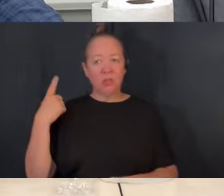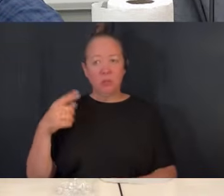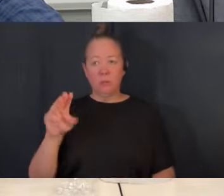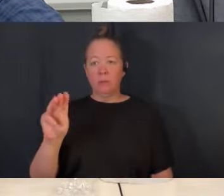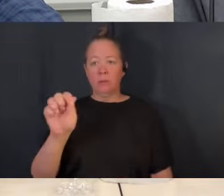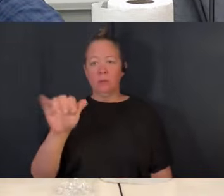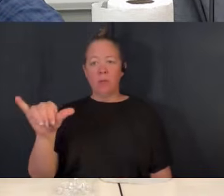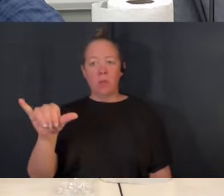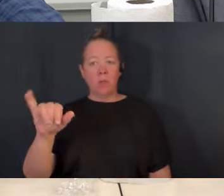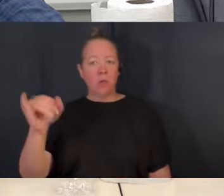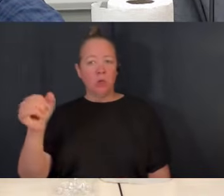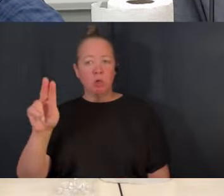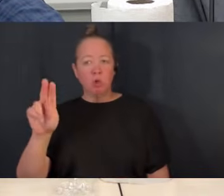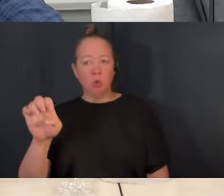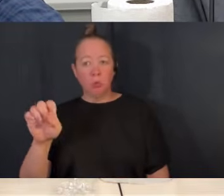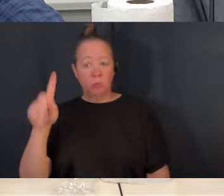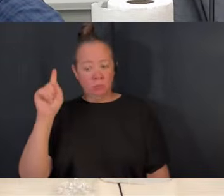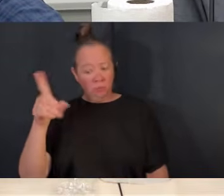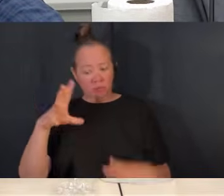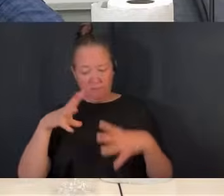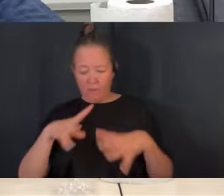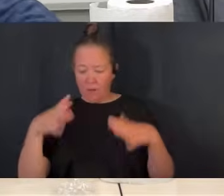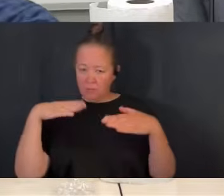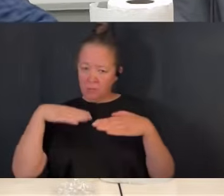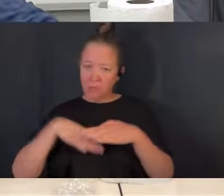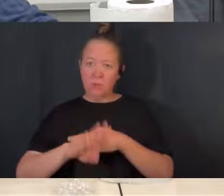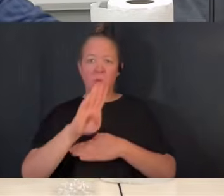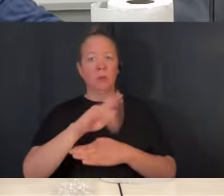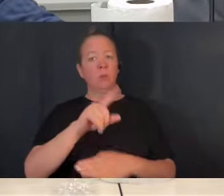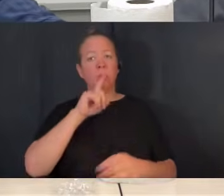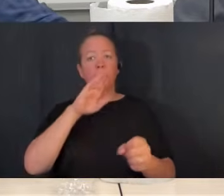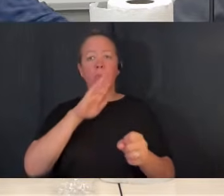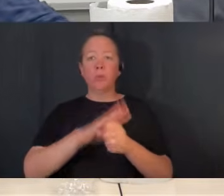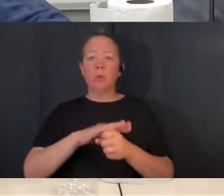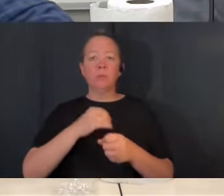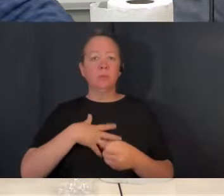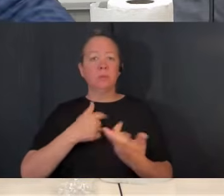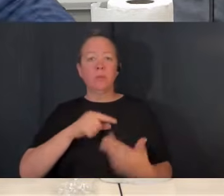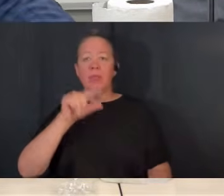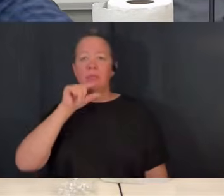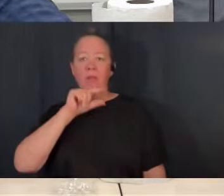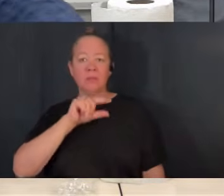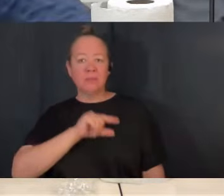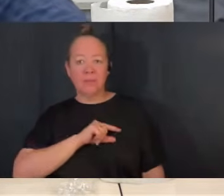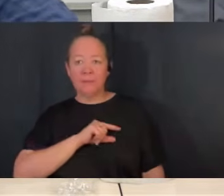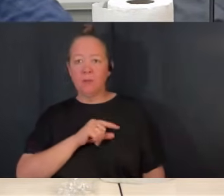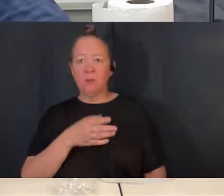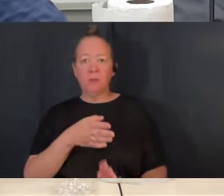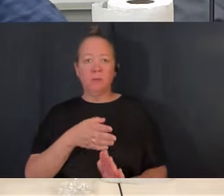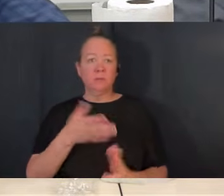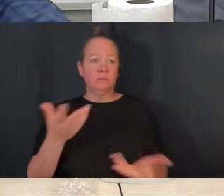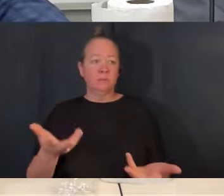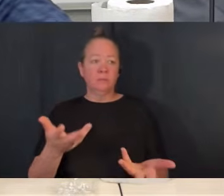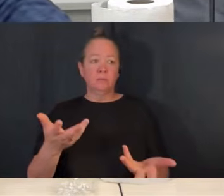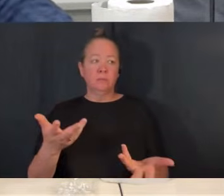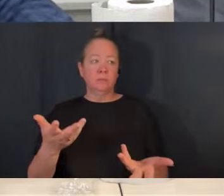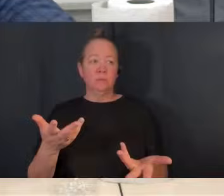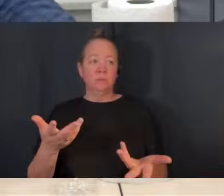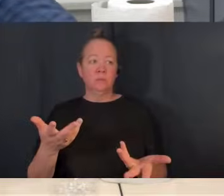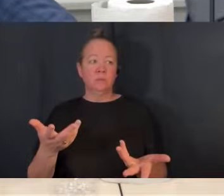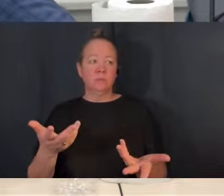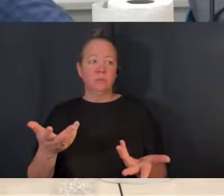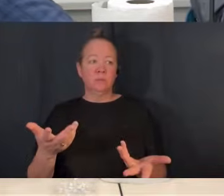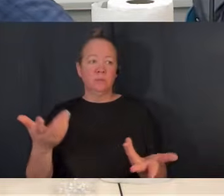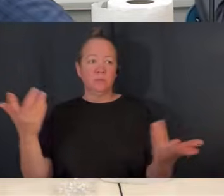we would have been in the meeting before Thanksgiving of 2025, fully, with the full